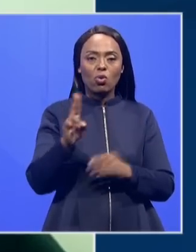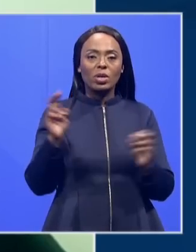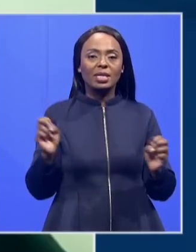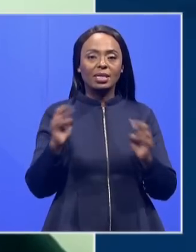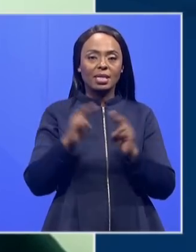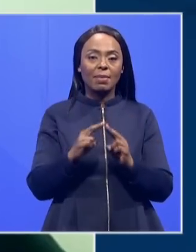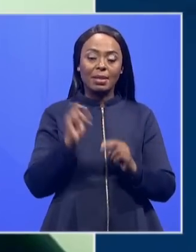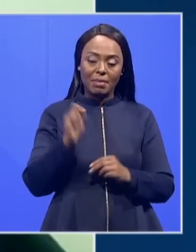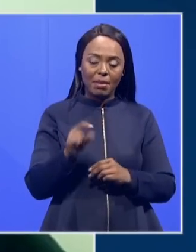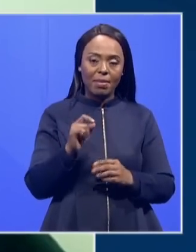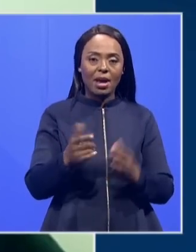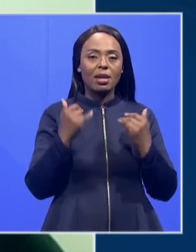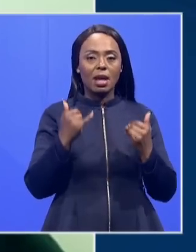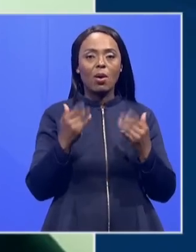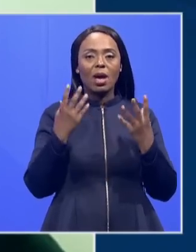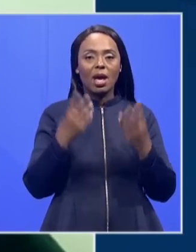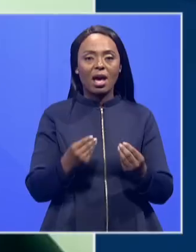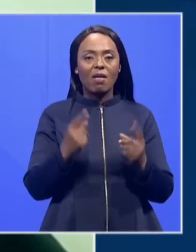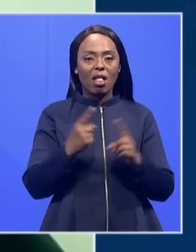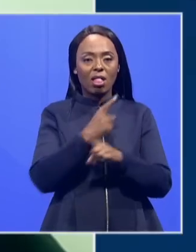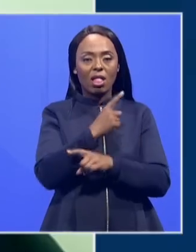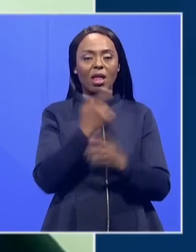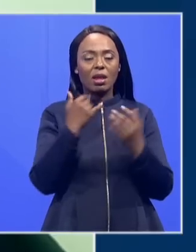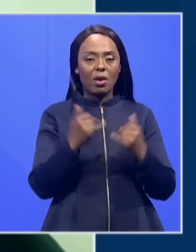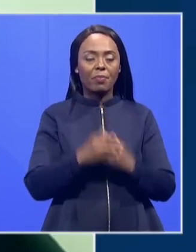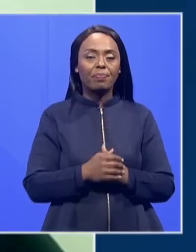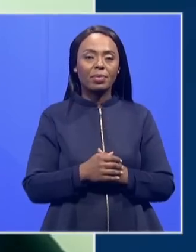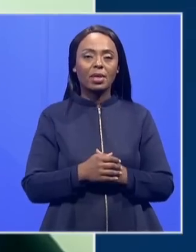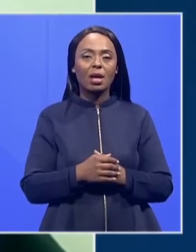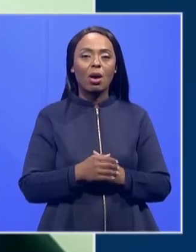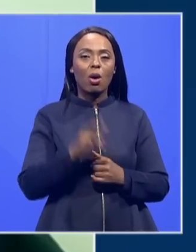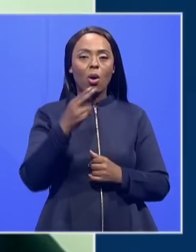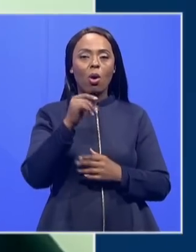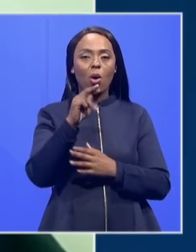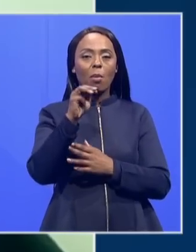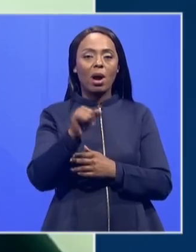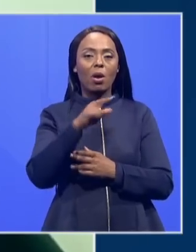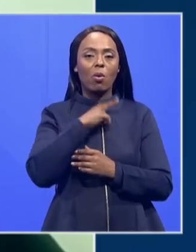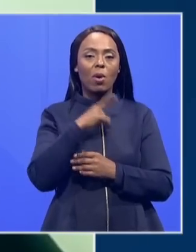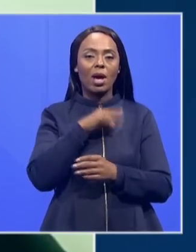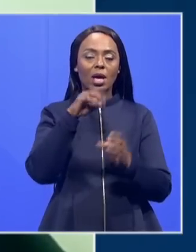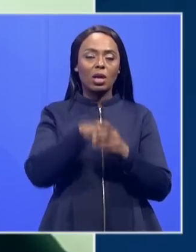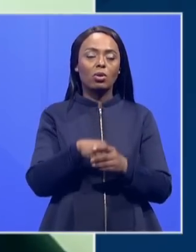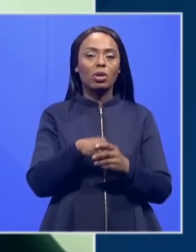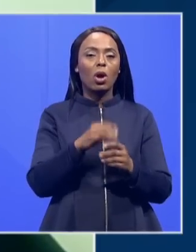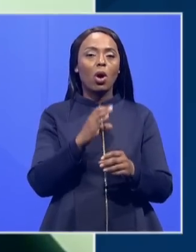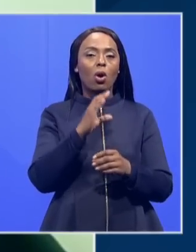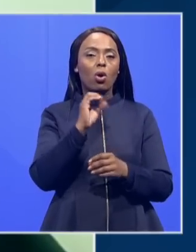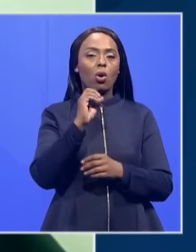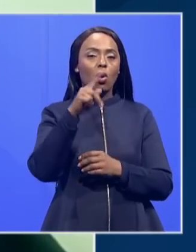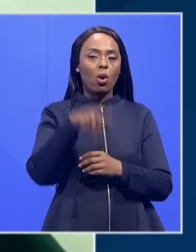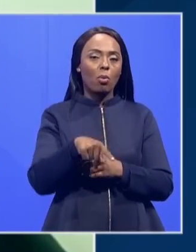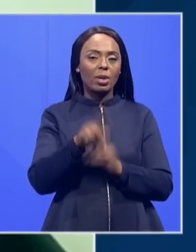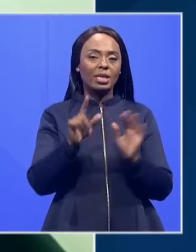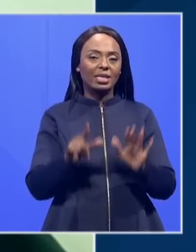which we had that controversy on Omar al-Bashir, includes the COP17 summit, and we'll probably issue the